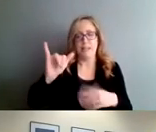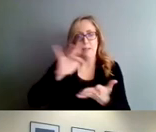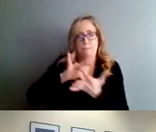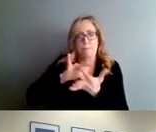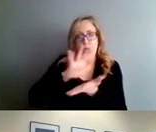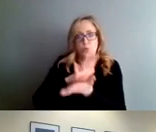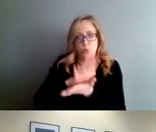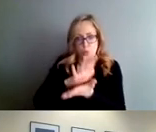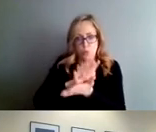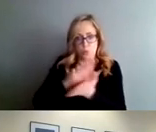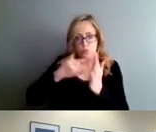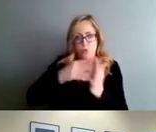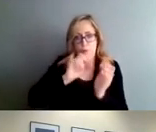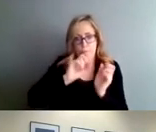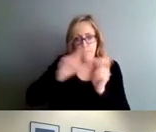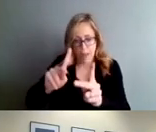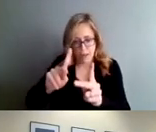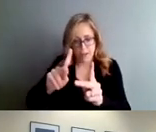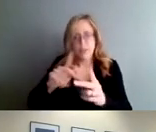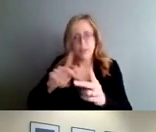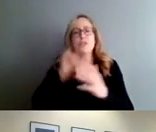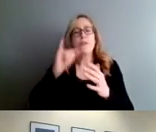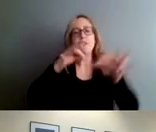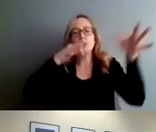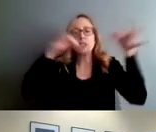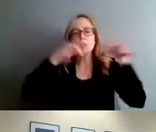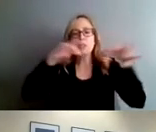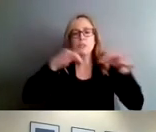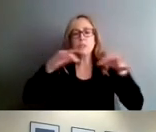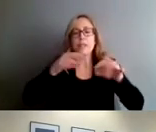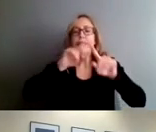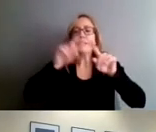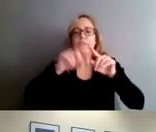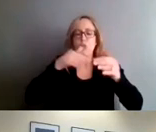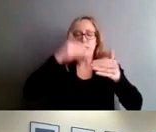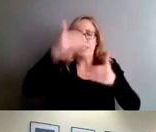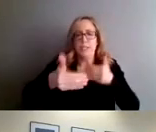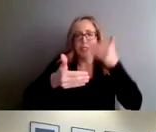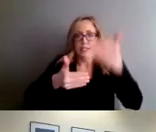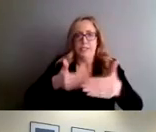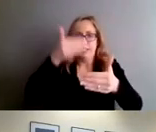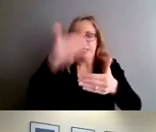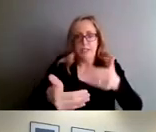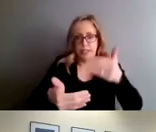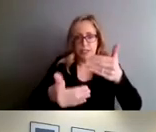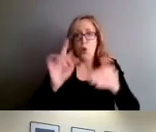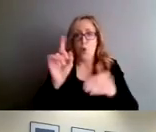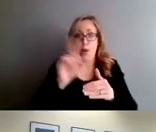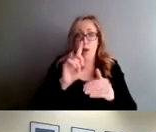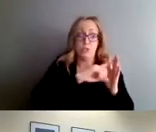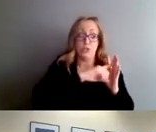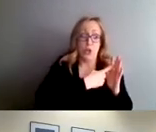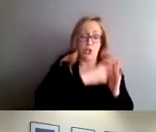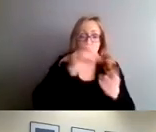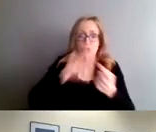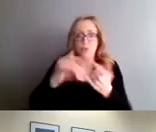So this graphic is just sort of tearing out the various phases that we've been through and where each of our sets or